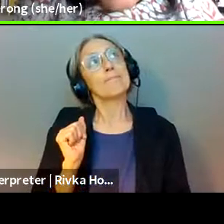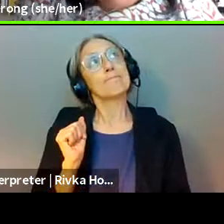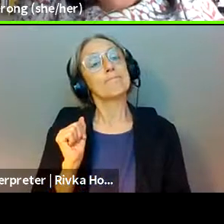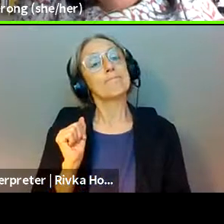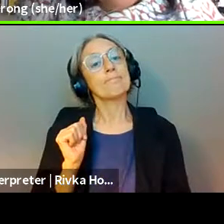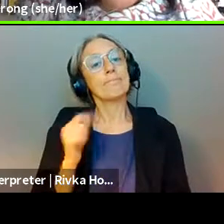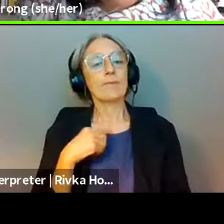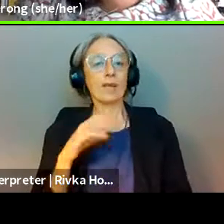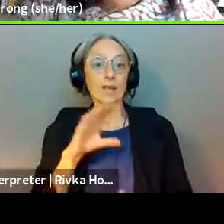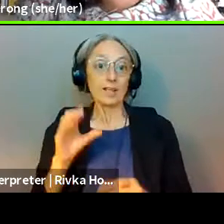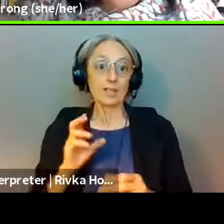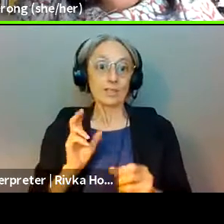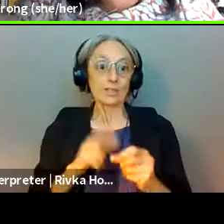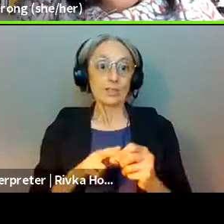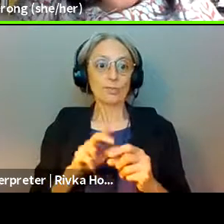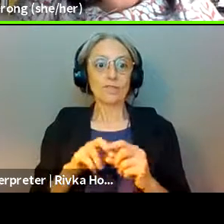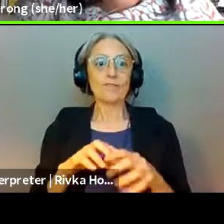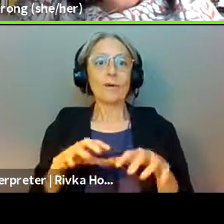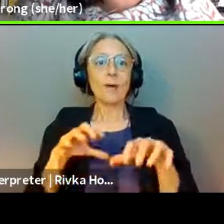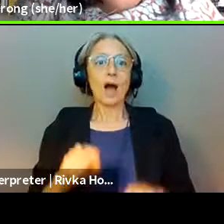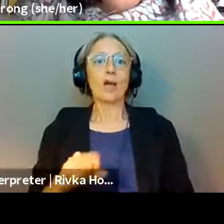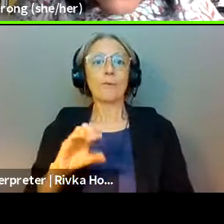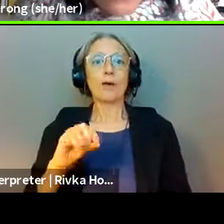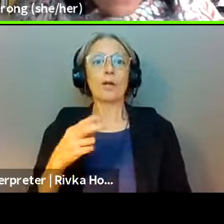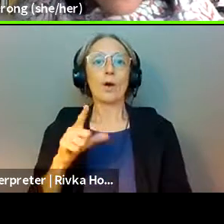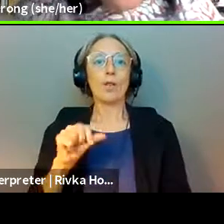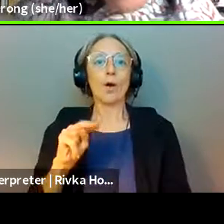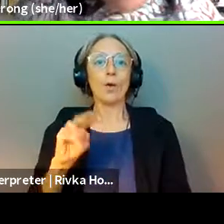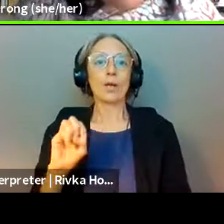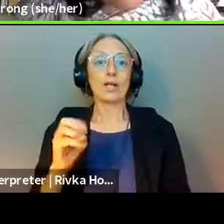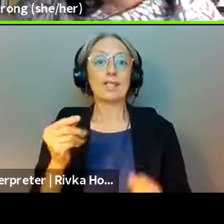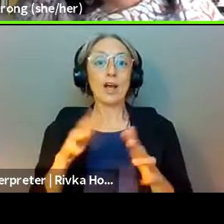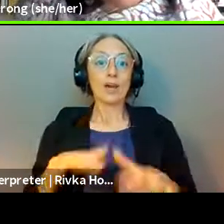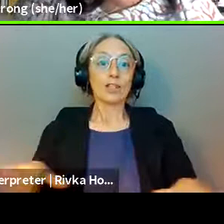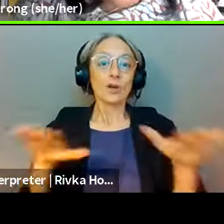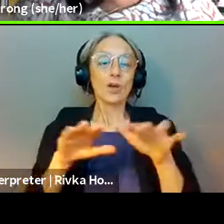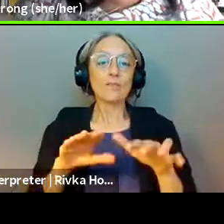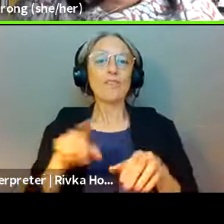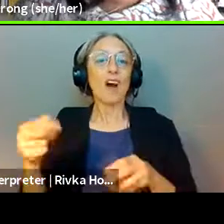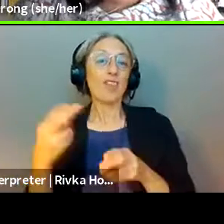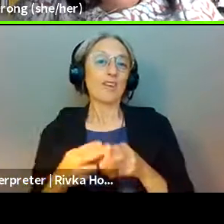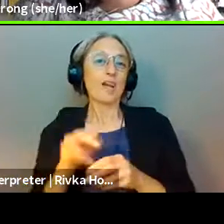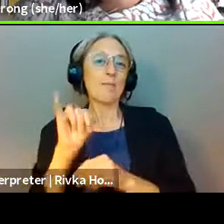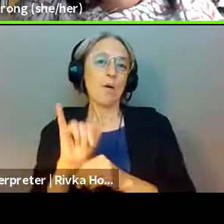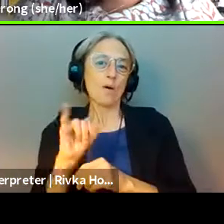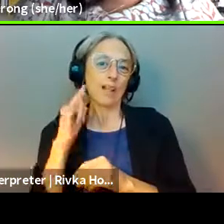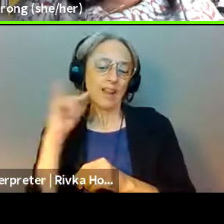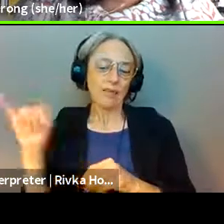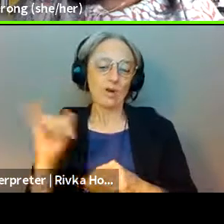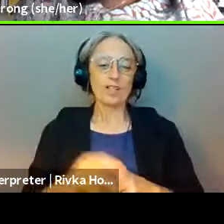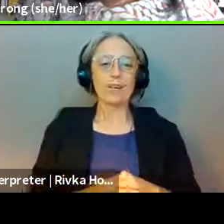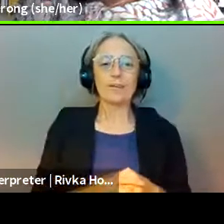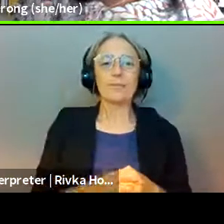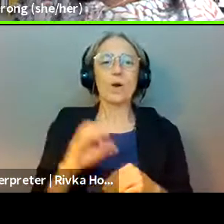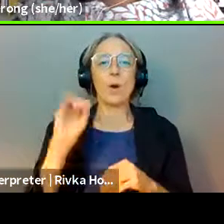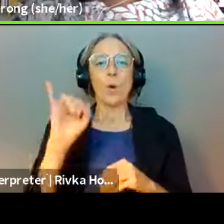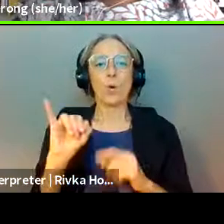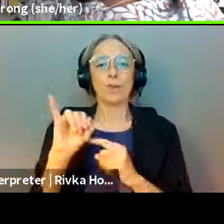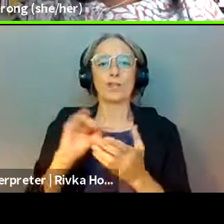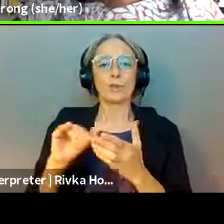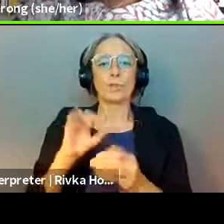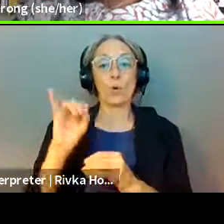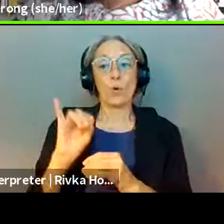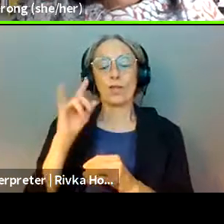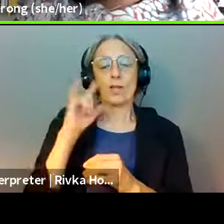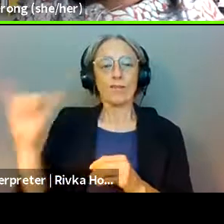zooming in from occupied Ohlone territory, also known as Oakland, California. I'm wearing silver rimmed glasses and